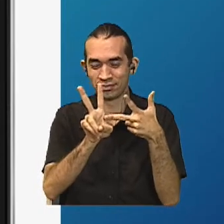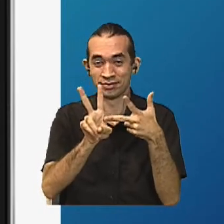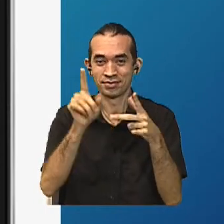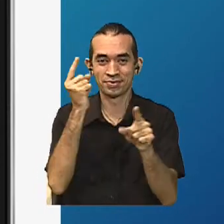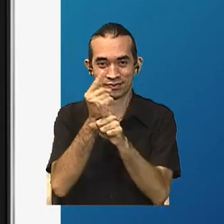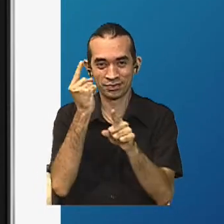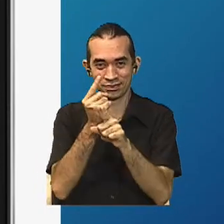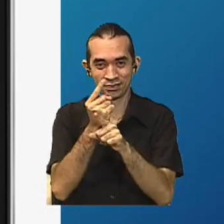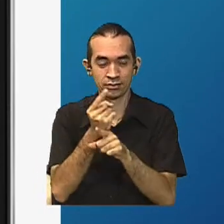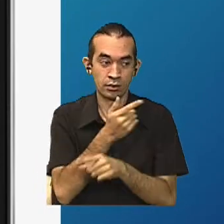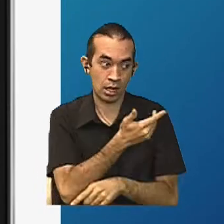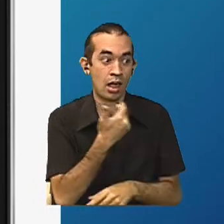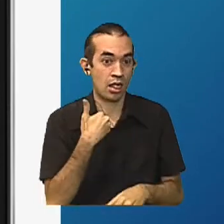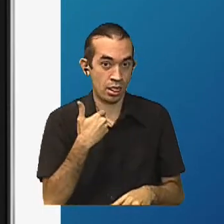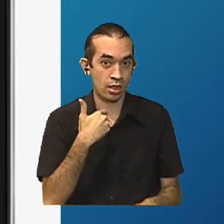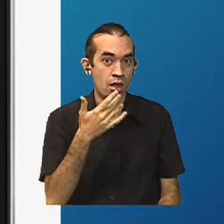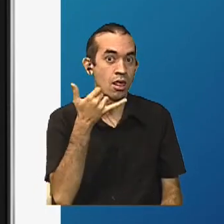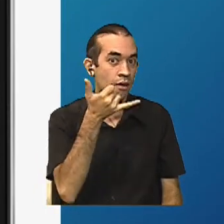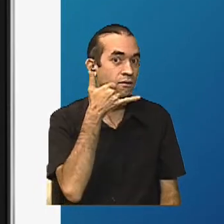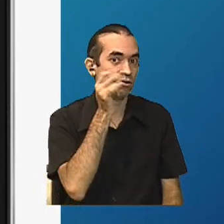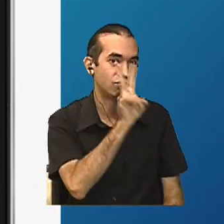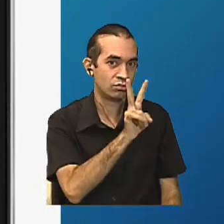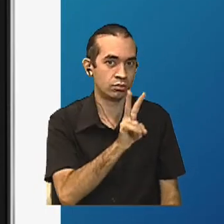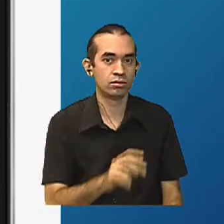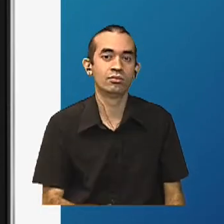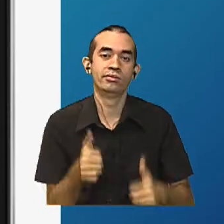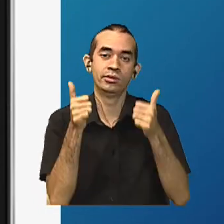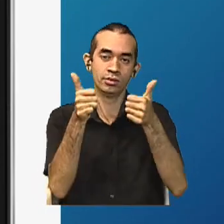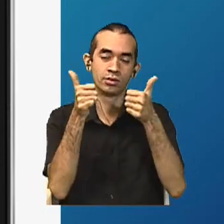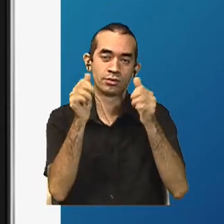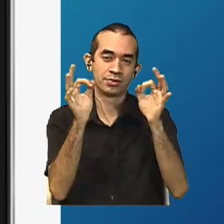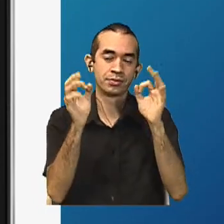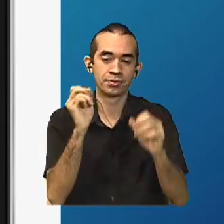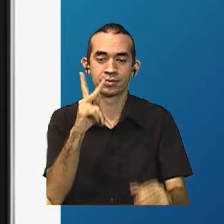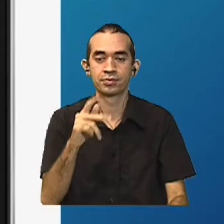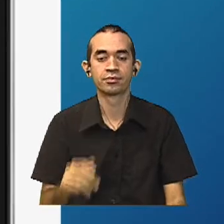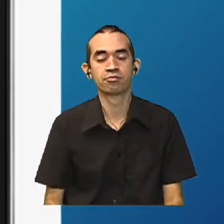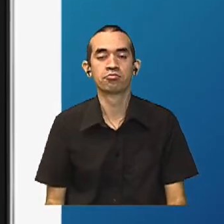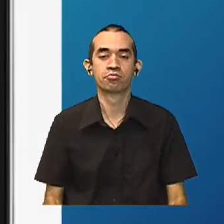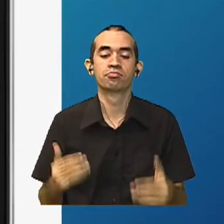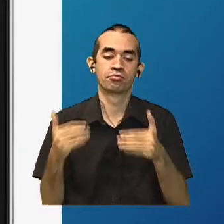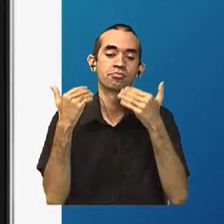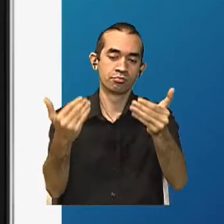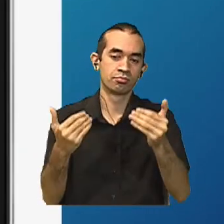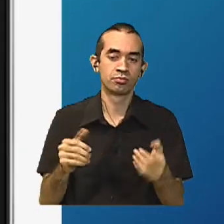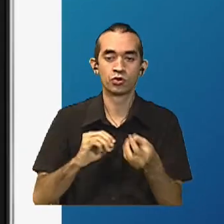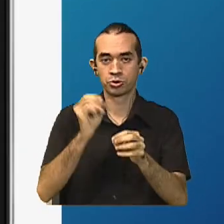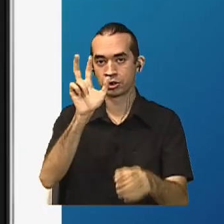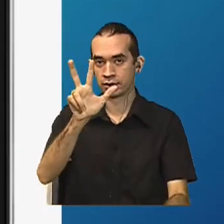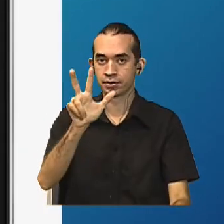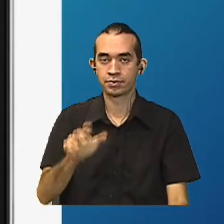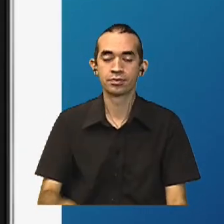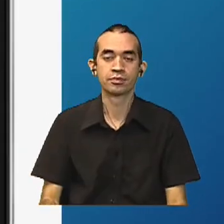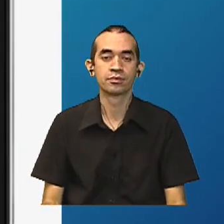has 2 cell phones. Very, very good. Okay, let's continue with number 3.